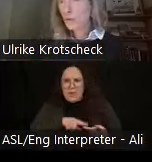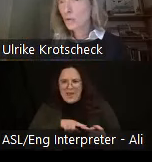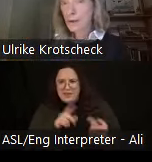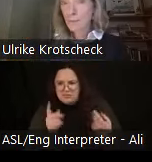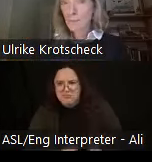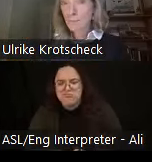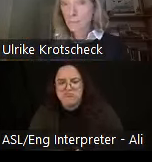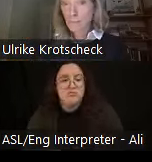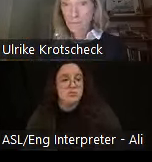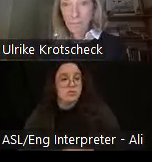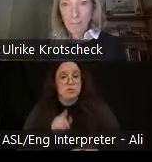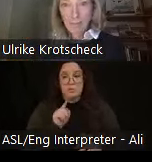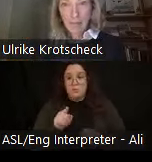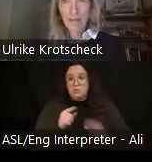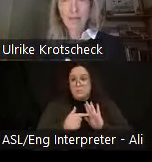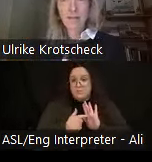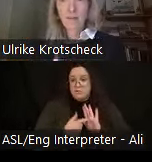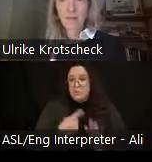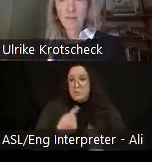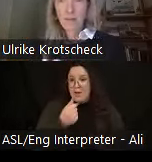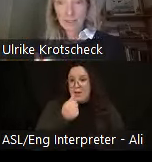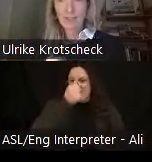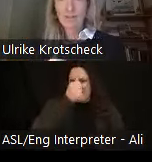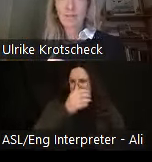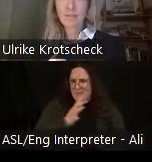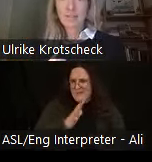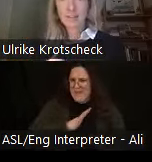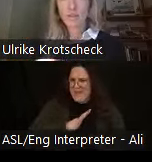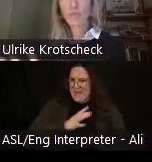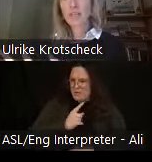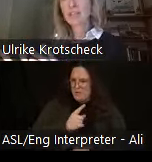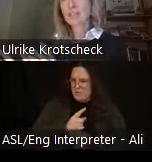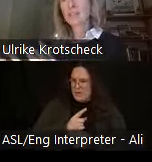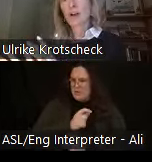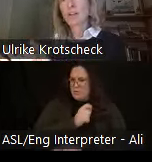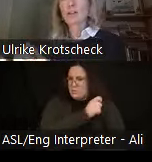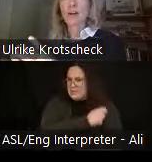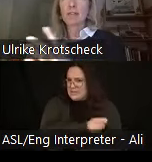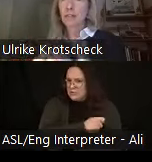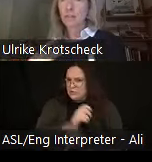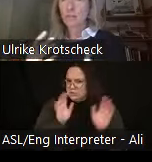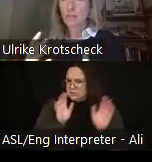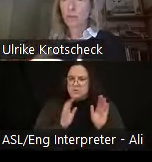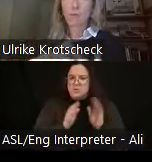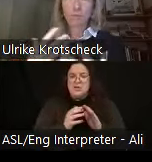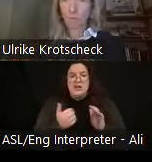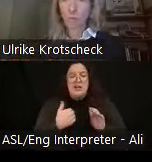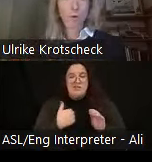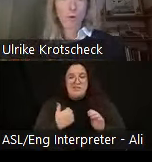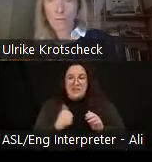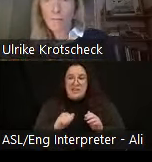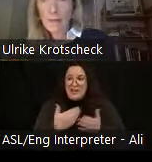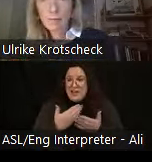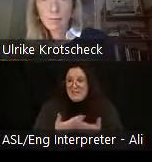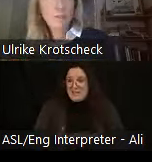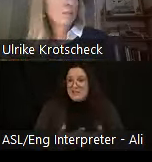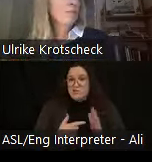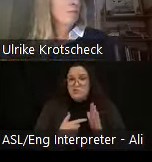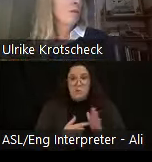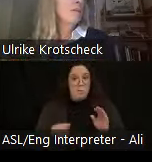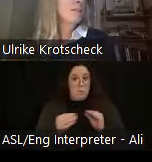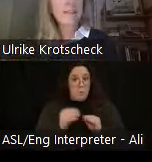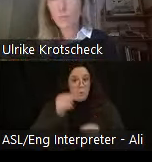you showed one male, if I remember correctly, with the tattoo. Is there evidence for more men